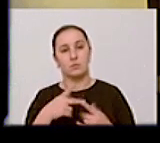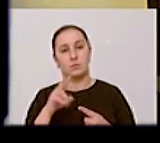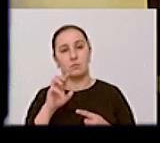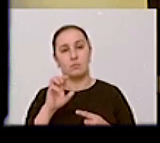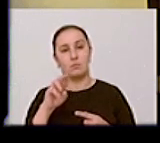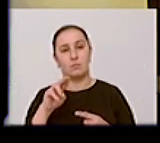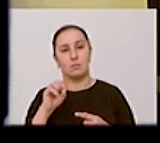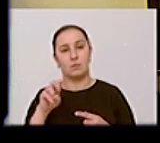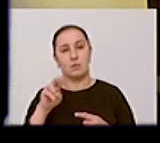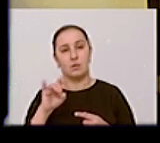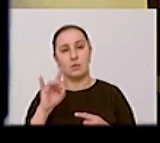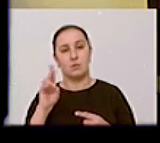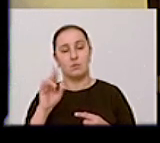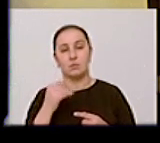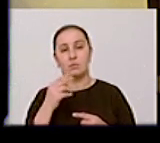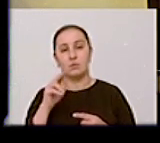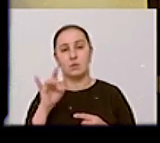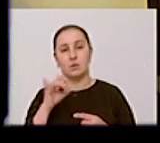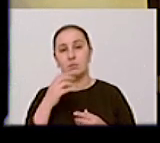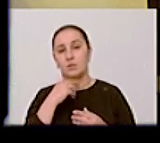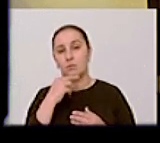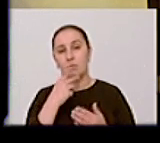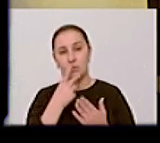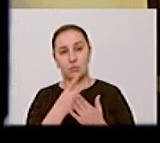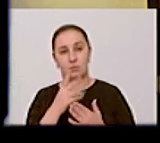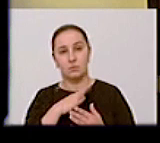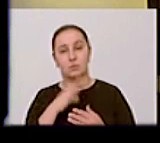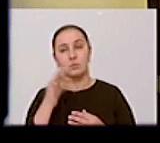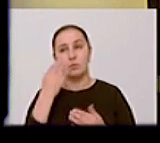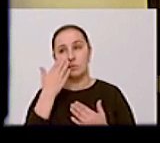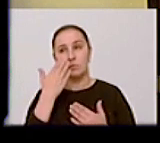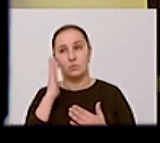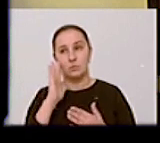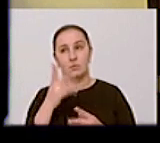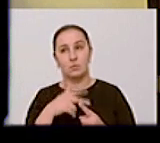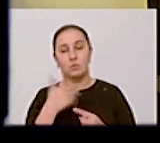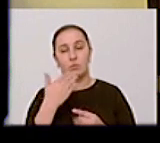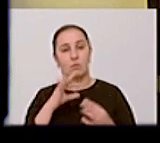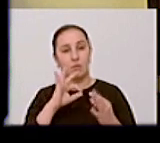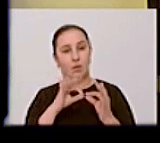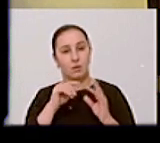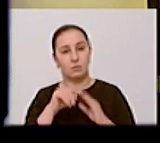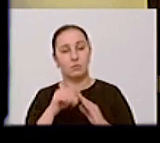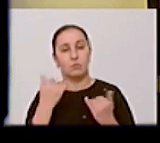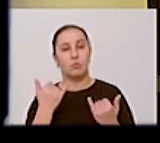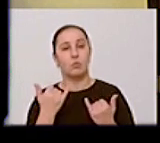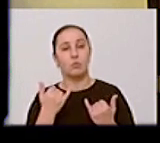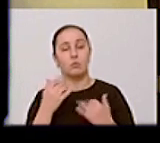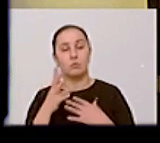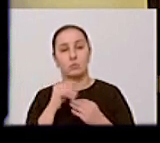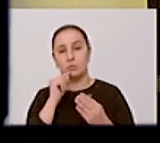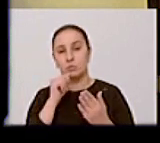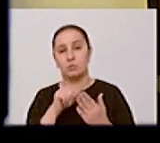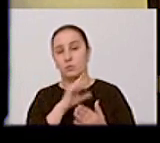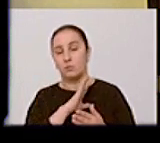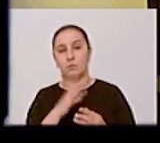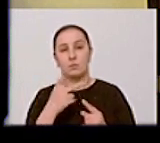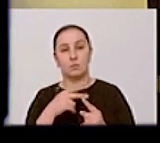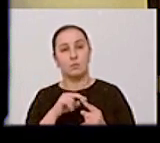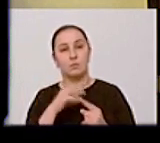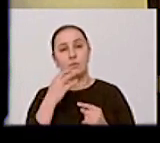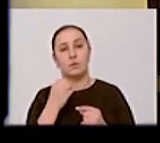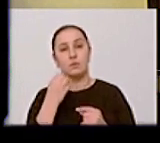Padarkosh dramasini e'tibor bilan o'qib chiqsangiz, uning tarkibida bugun biz uchratmagan